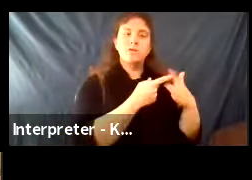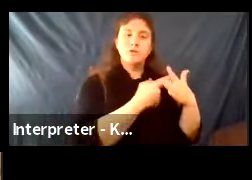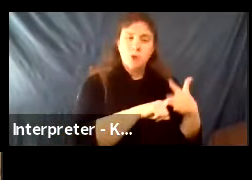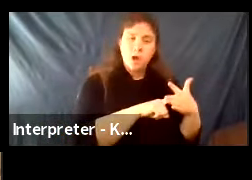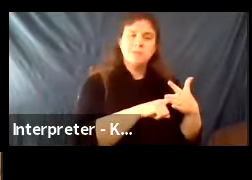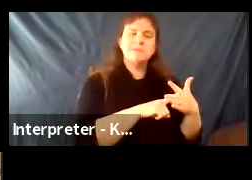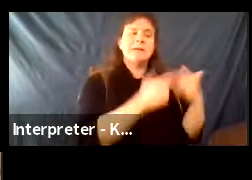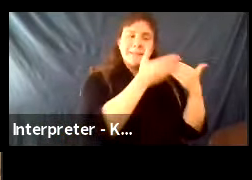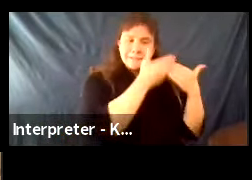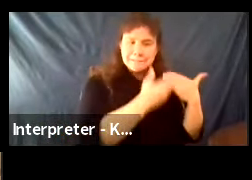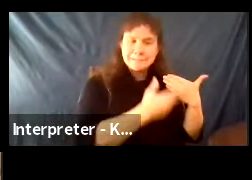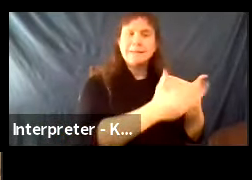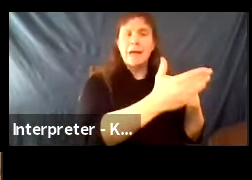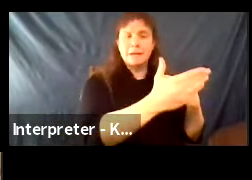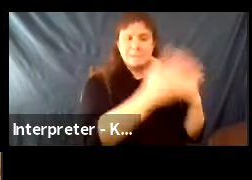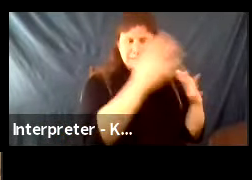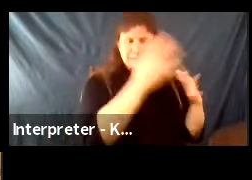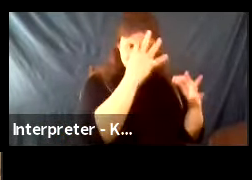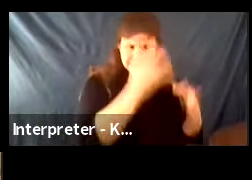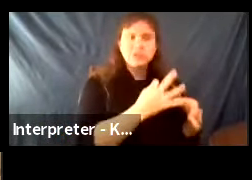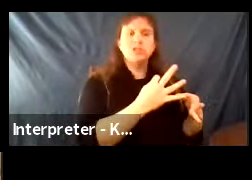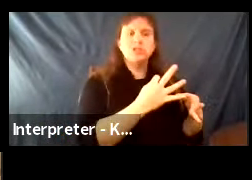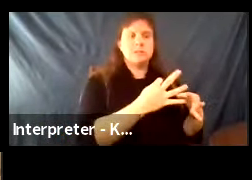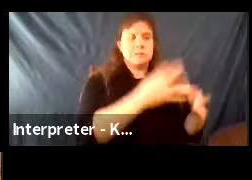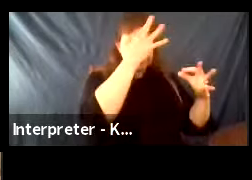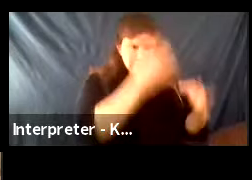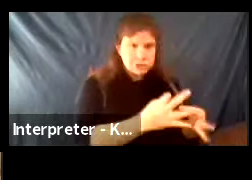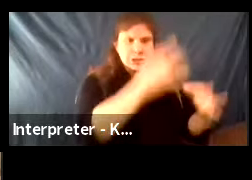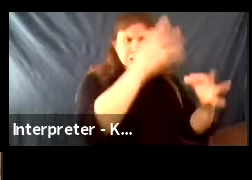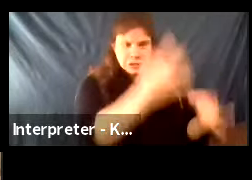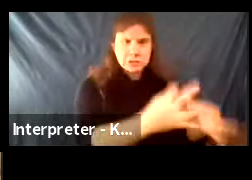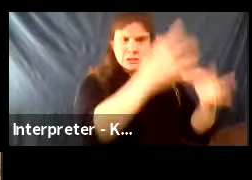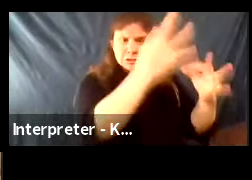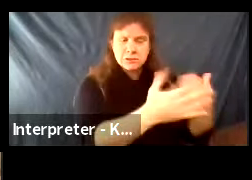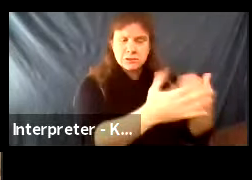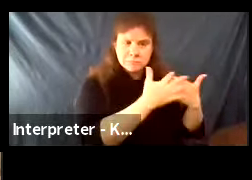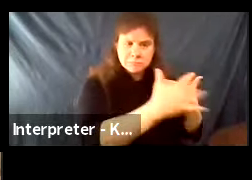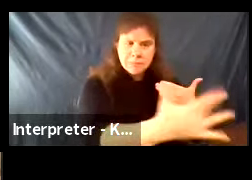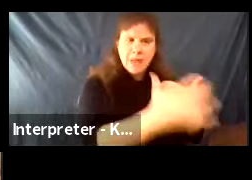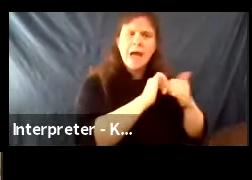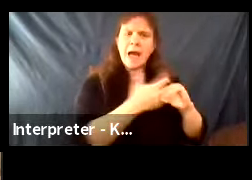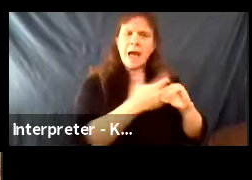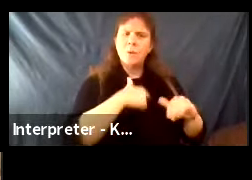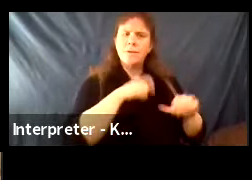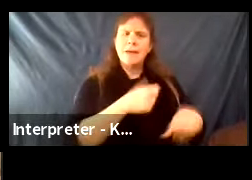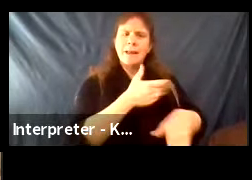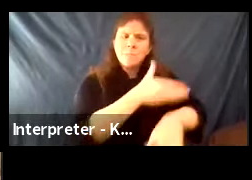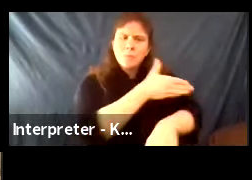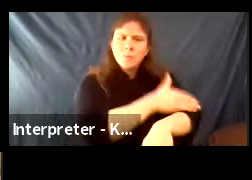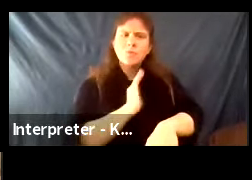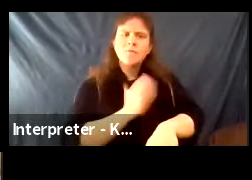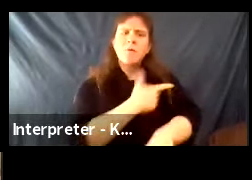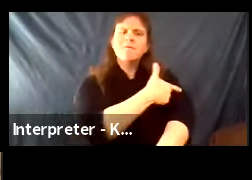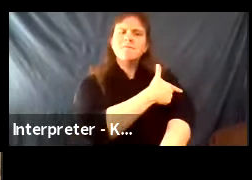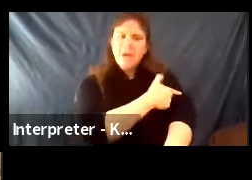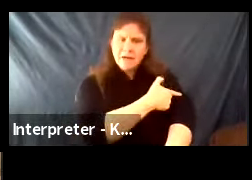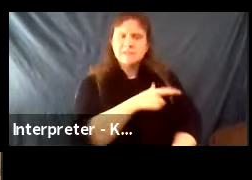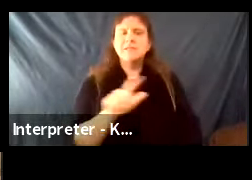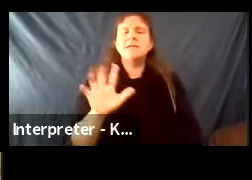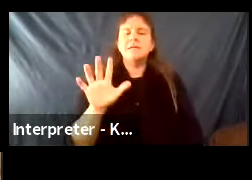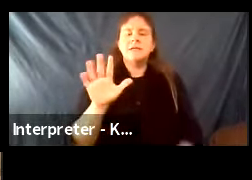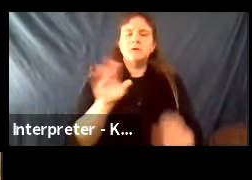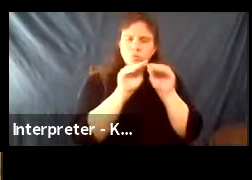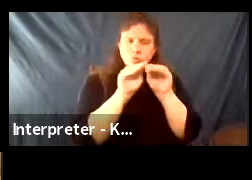decision making on how to improve our vaccine rollout process for the state